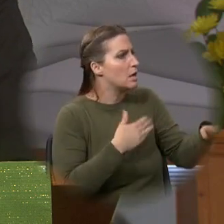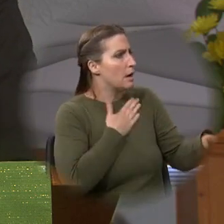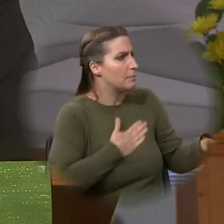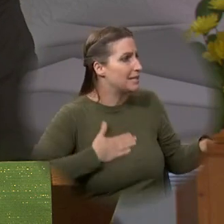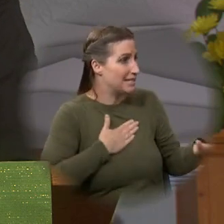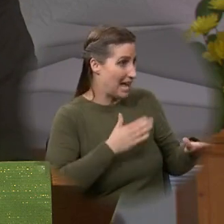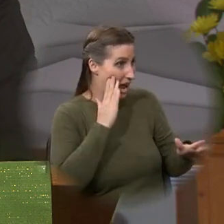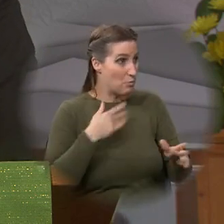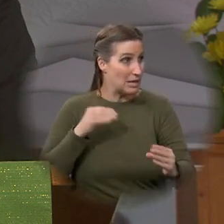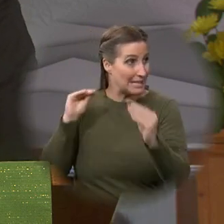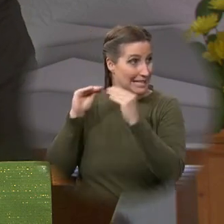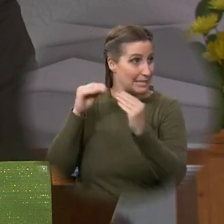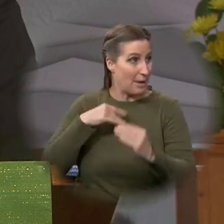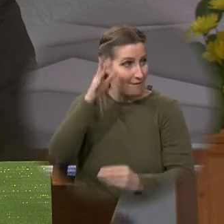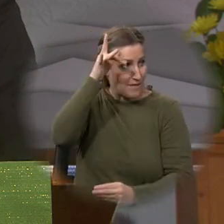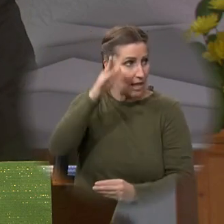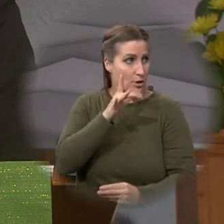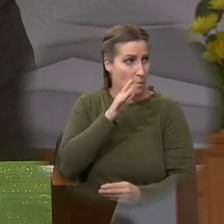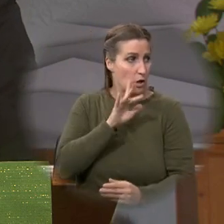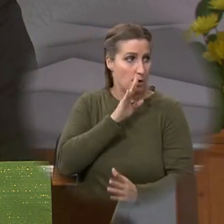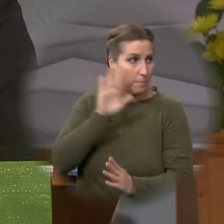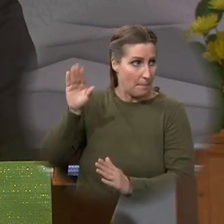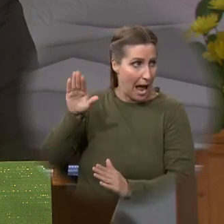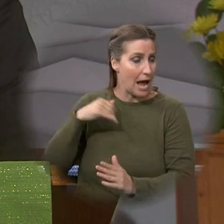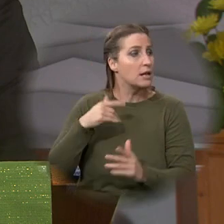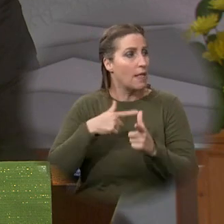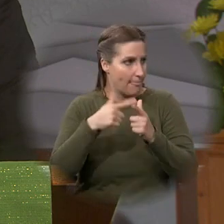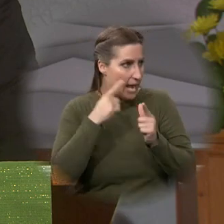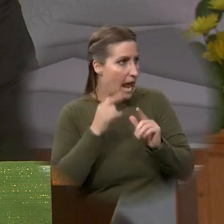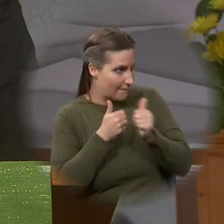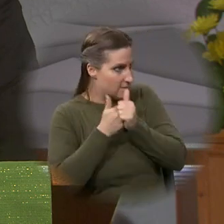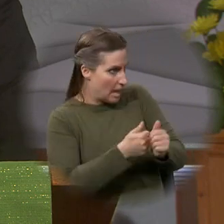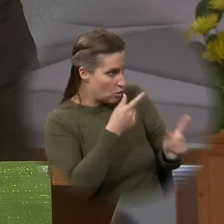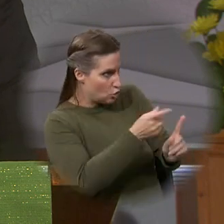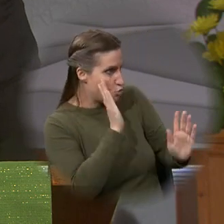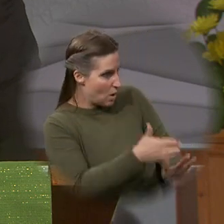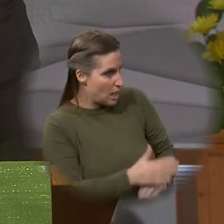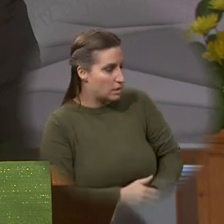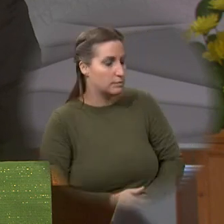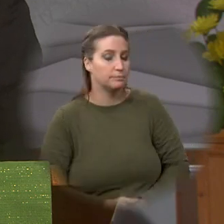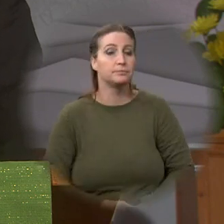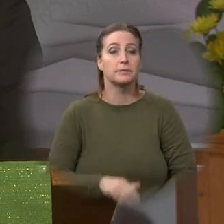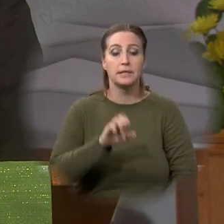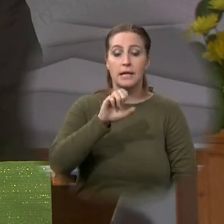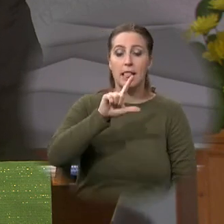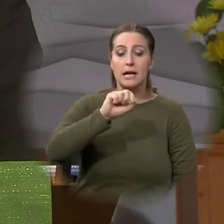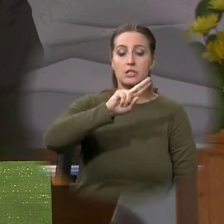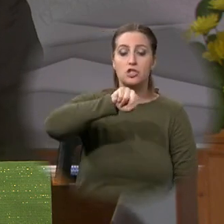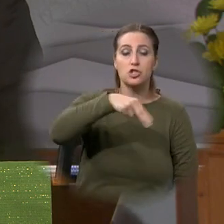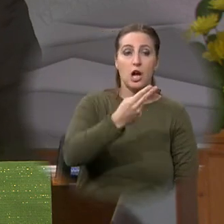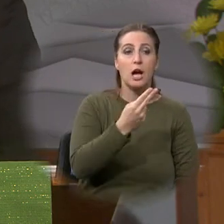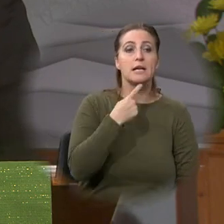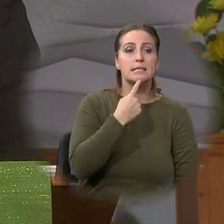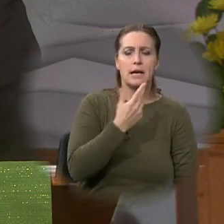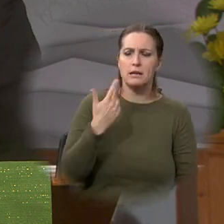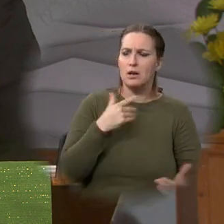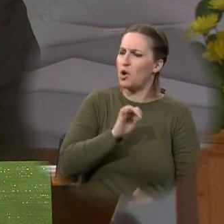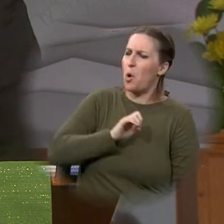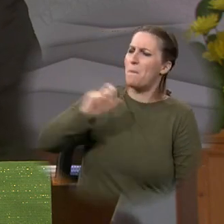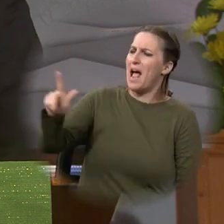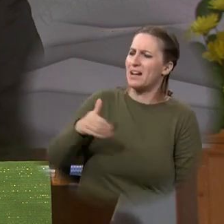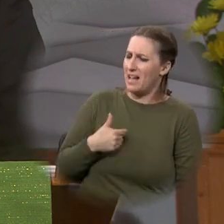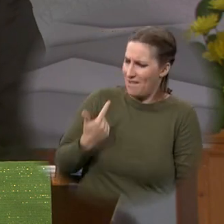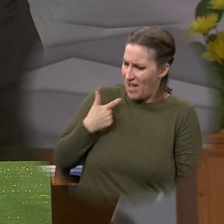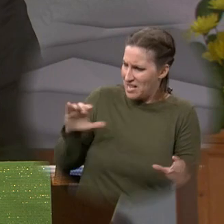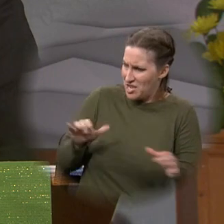please, let me kiss my father and mother goodbye, and I will follow you. Elijah answered, go back.